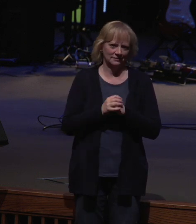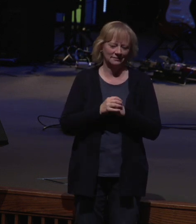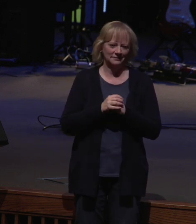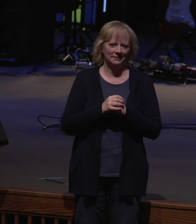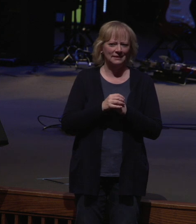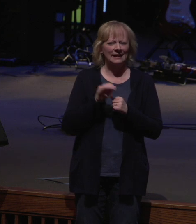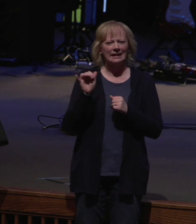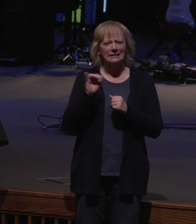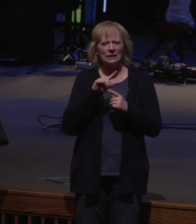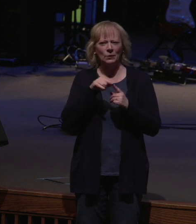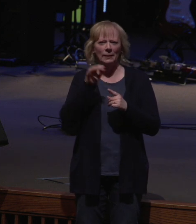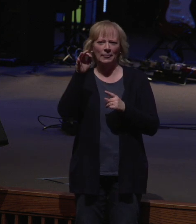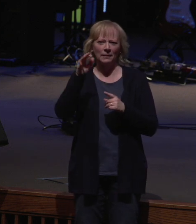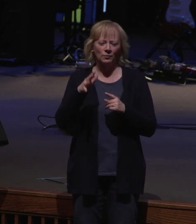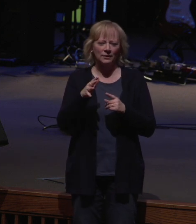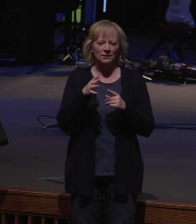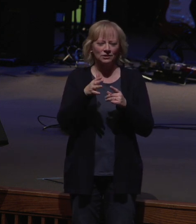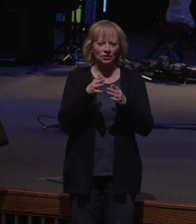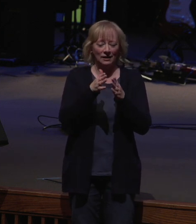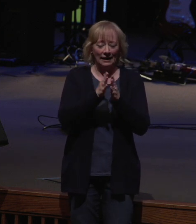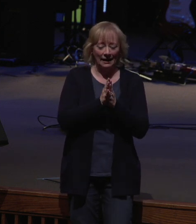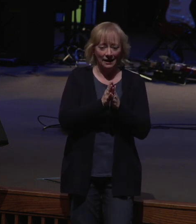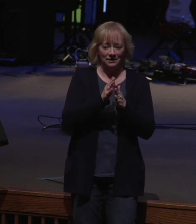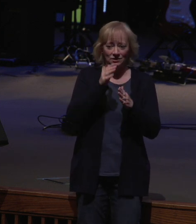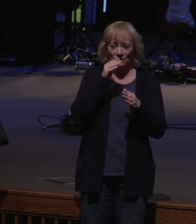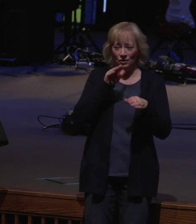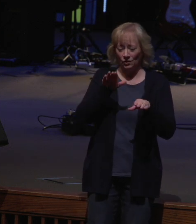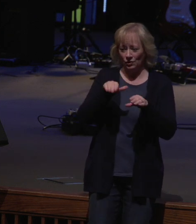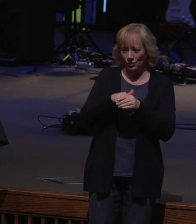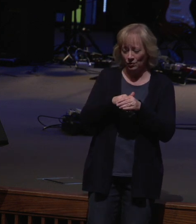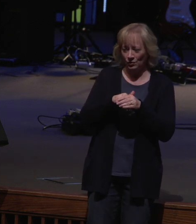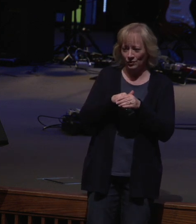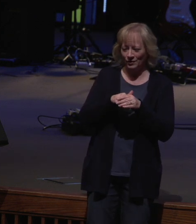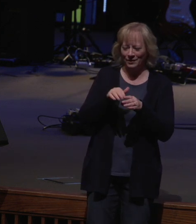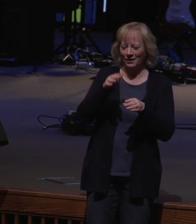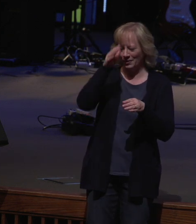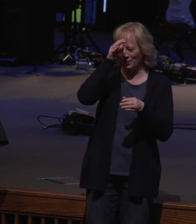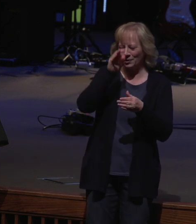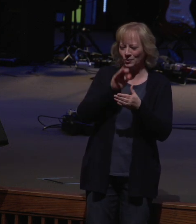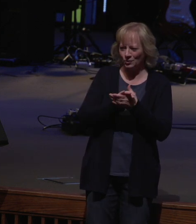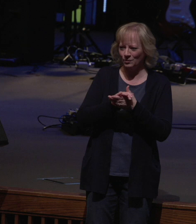It's kind of like when the preacher asked the groom, will you have this woman to be your wedded wife?